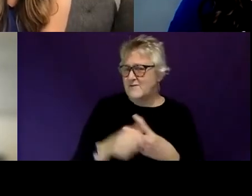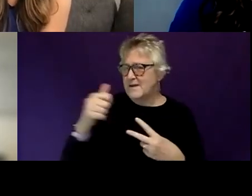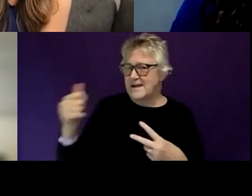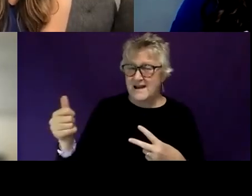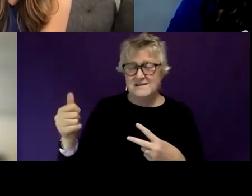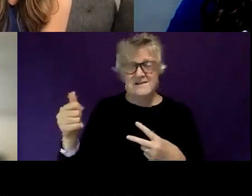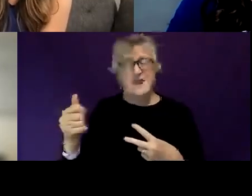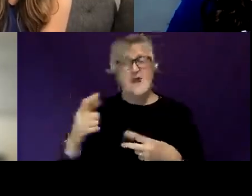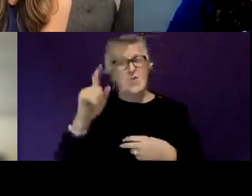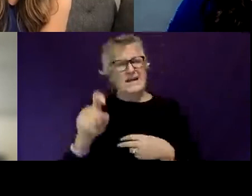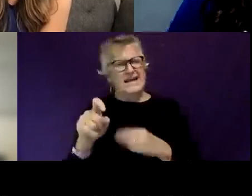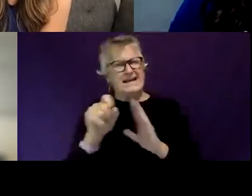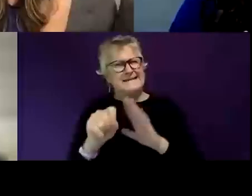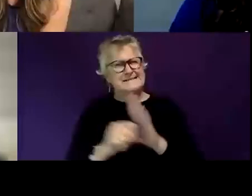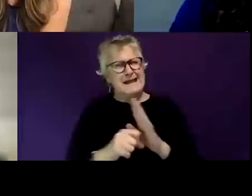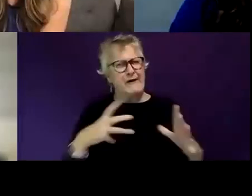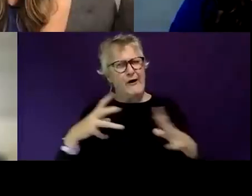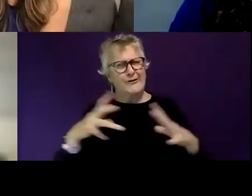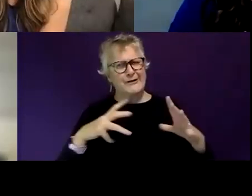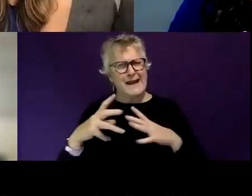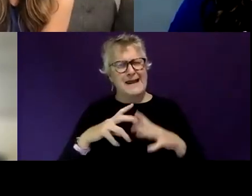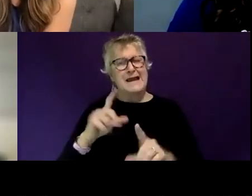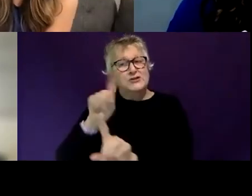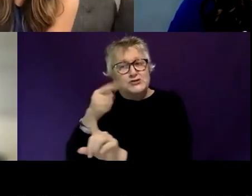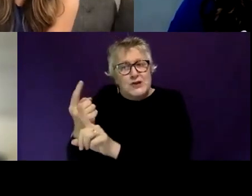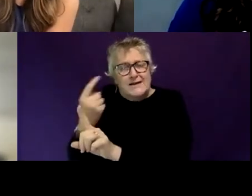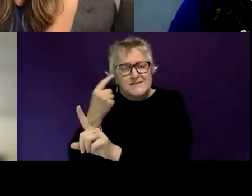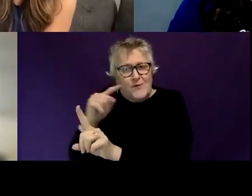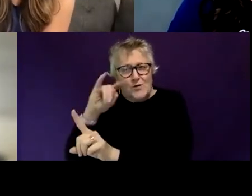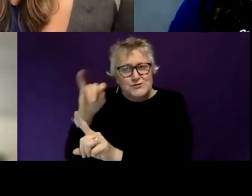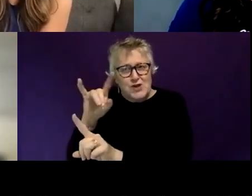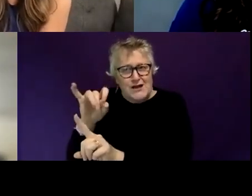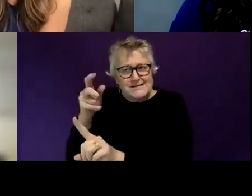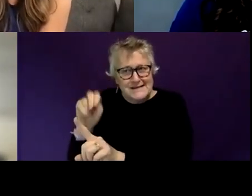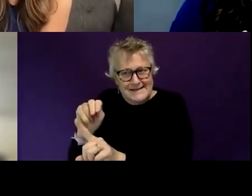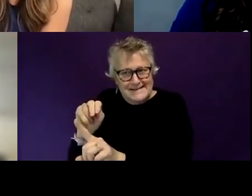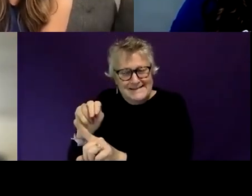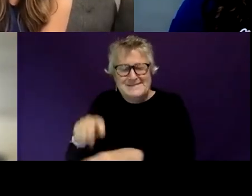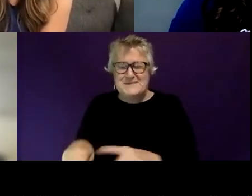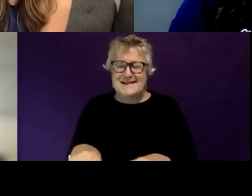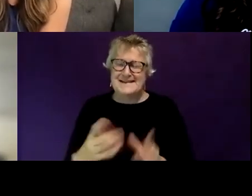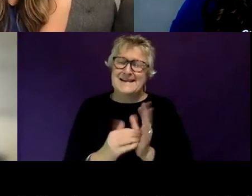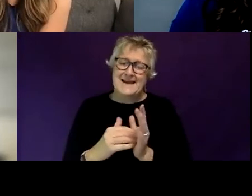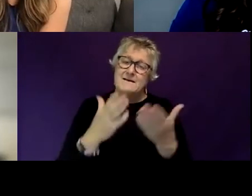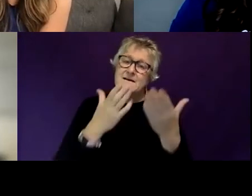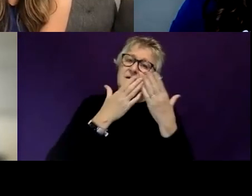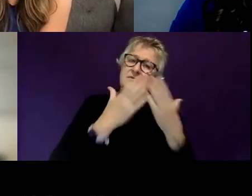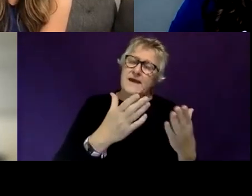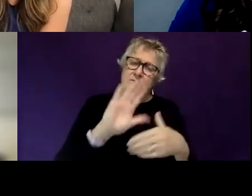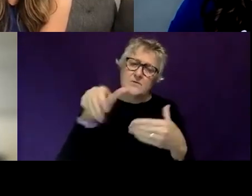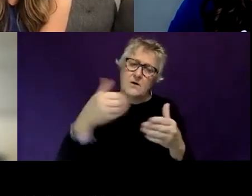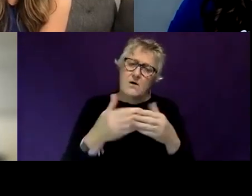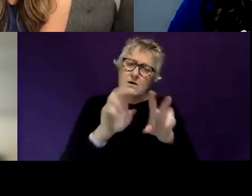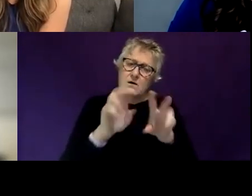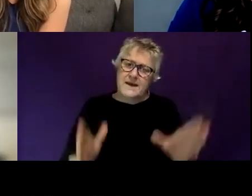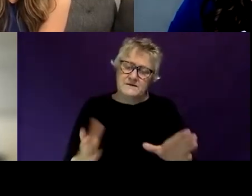state holiday for Jocelyn, for Jocelyn. But I just want, once again, thank you for all the panelists for